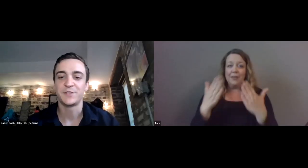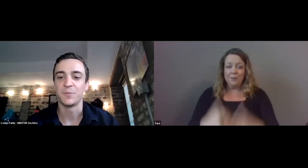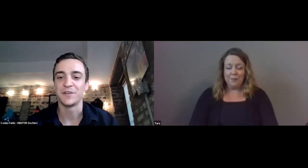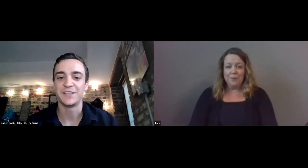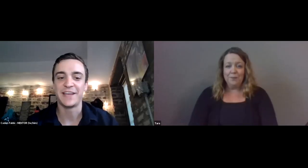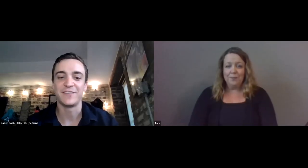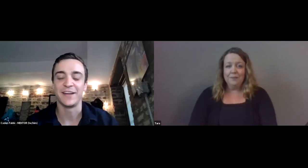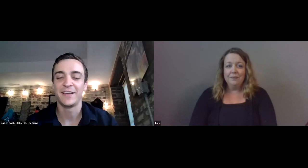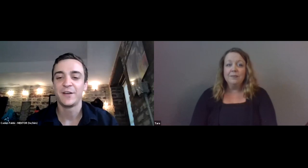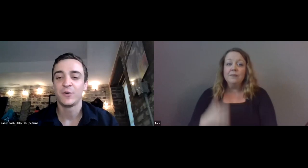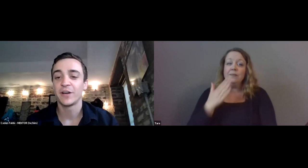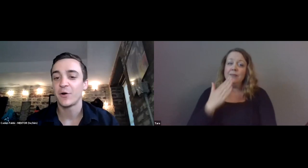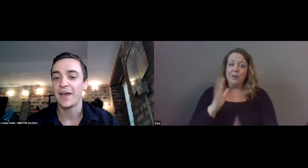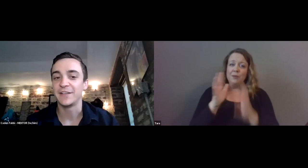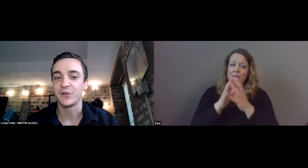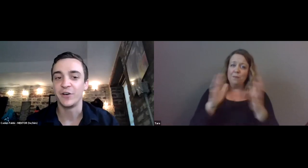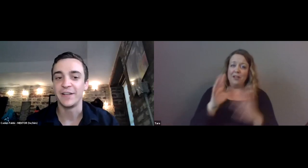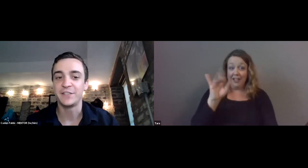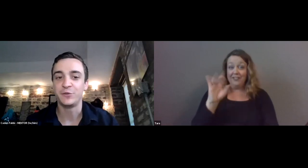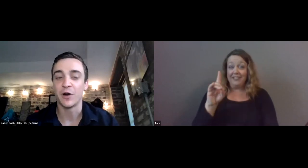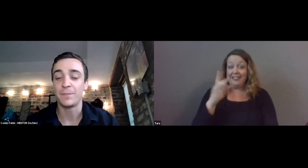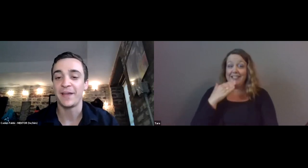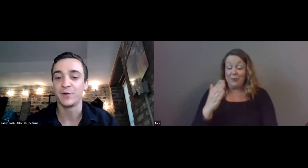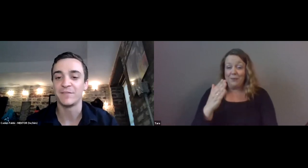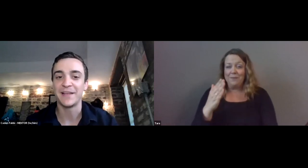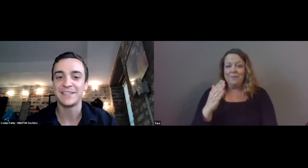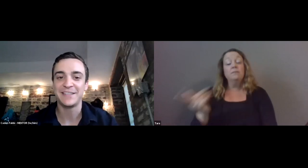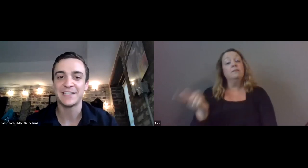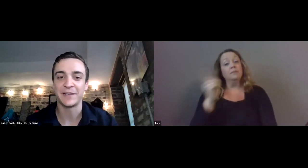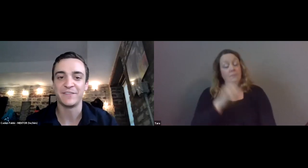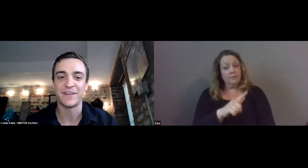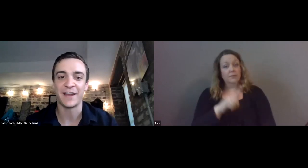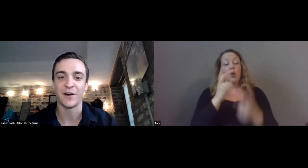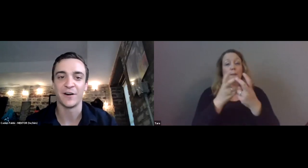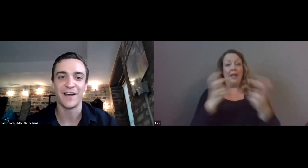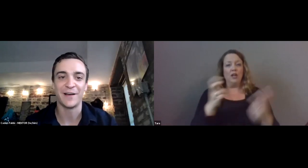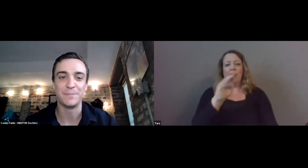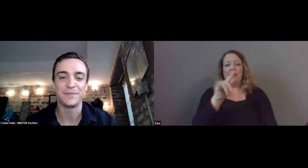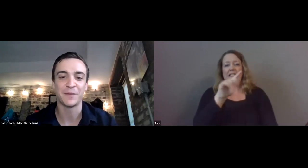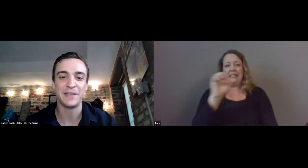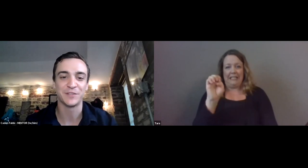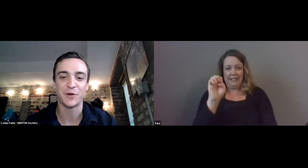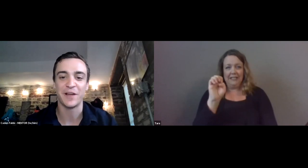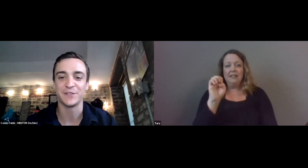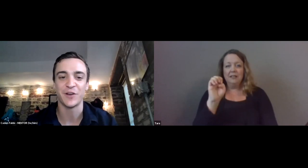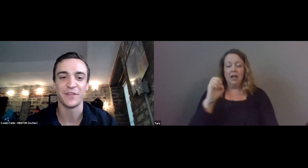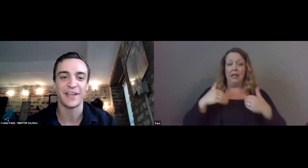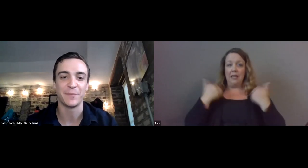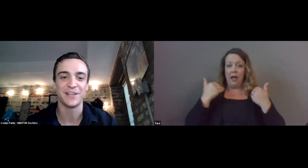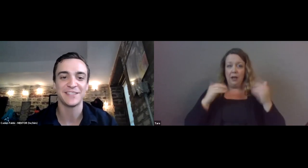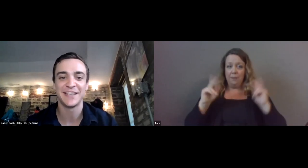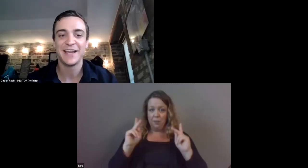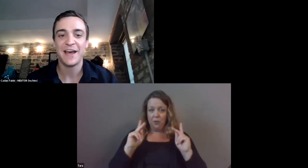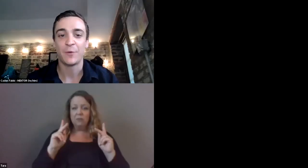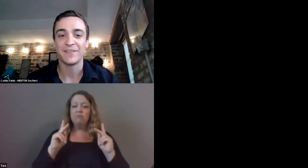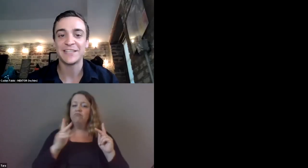thank you so much to david we're going to go ahead and turn into our panel of mentees i'm going to invite our young people to go ahead and turn on their